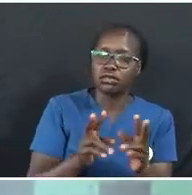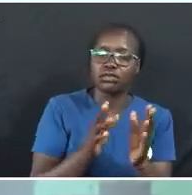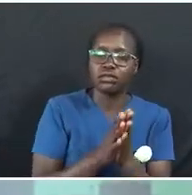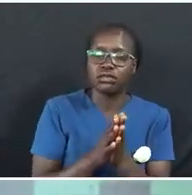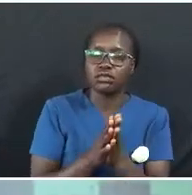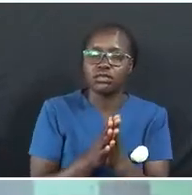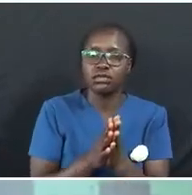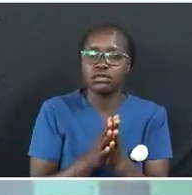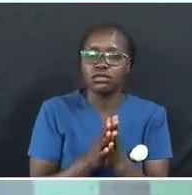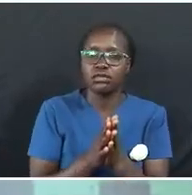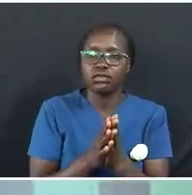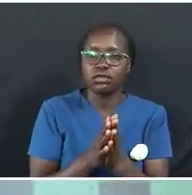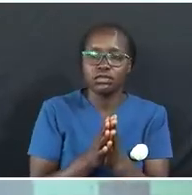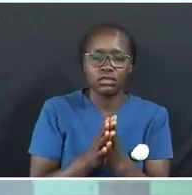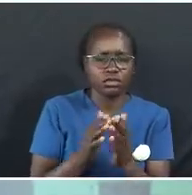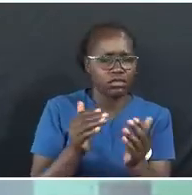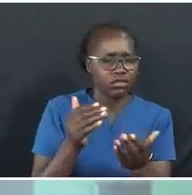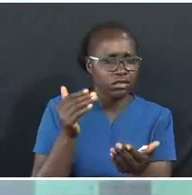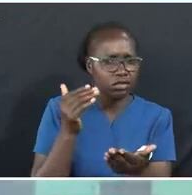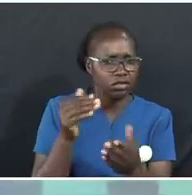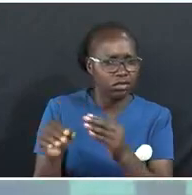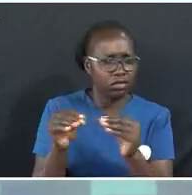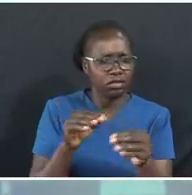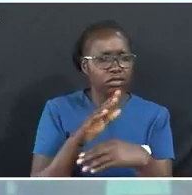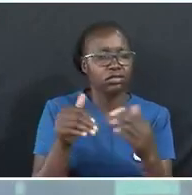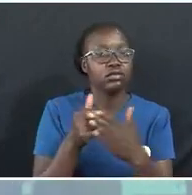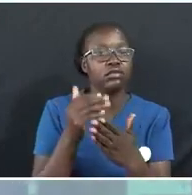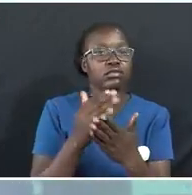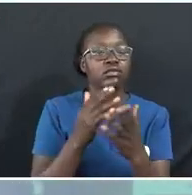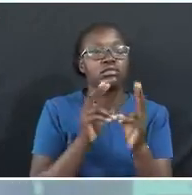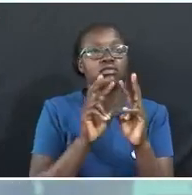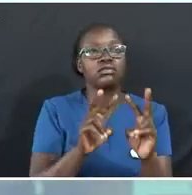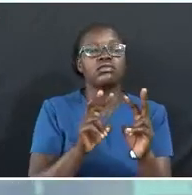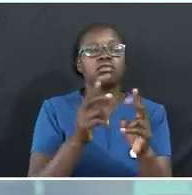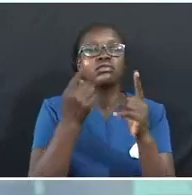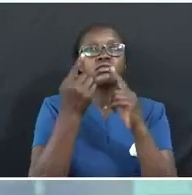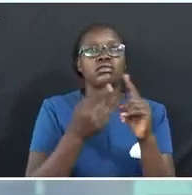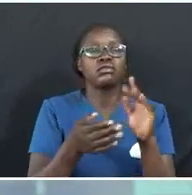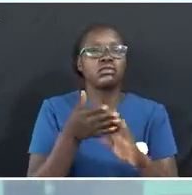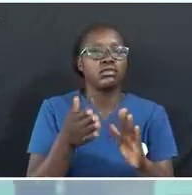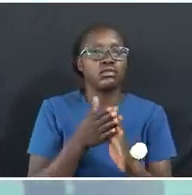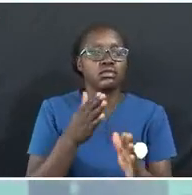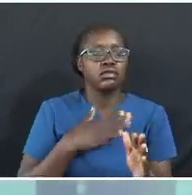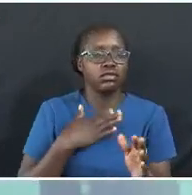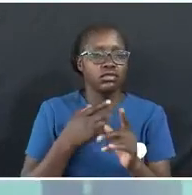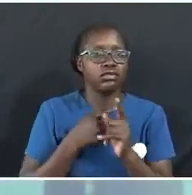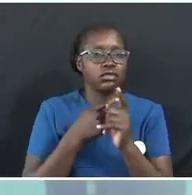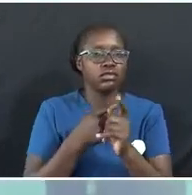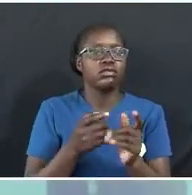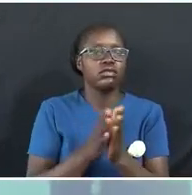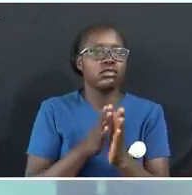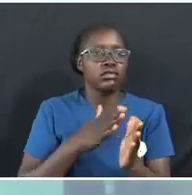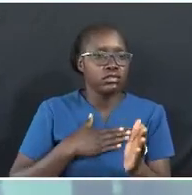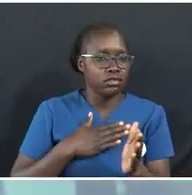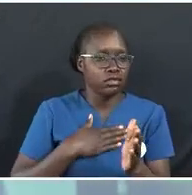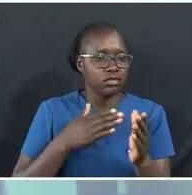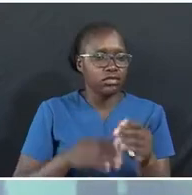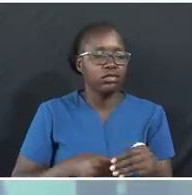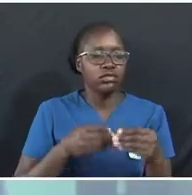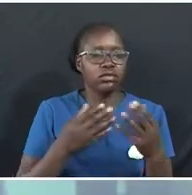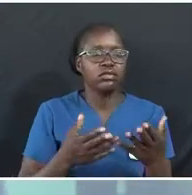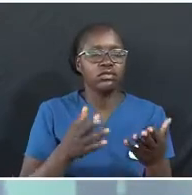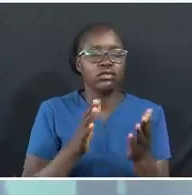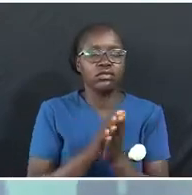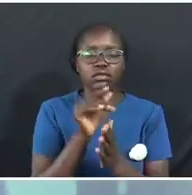considering how people I have worked. Behold, I am coming quickly, and my reward is with me to give to each